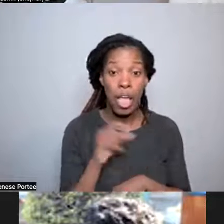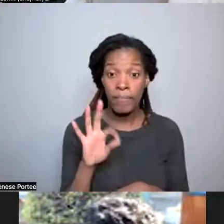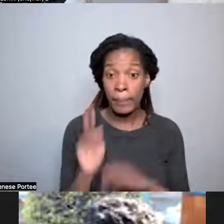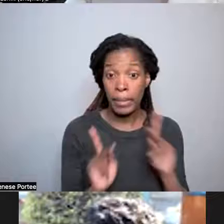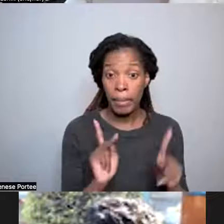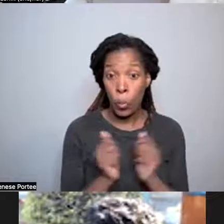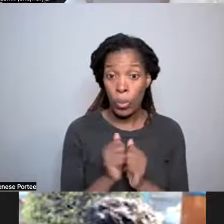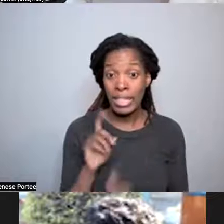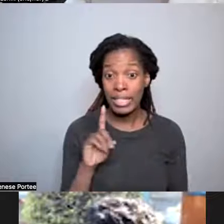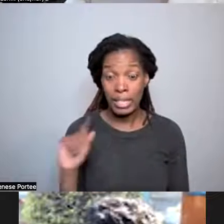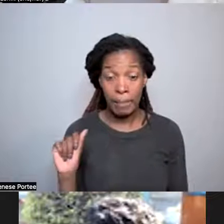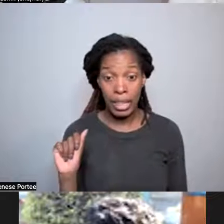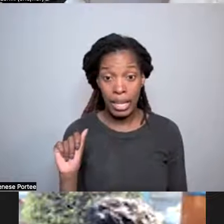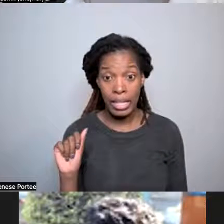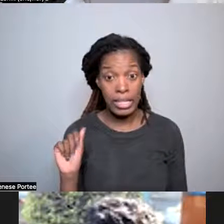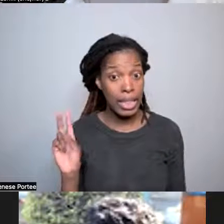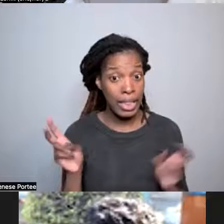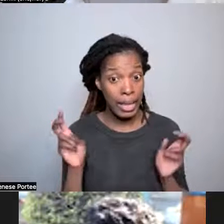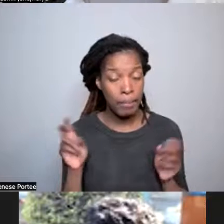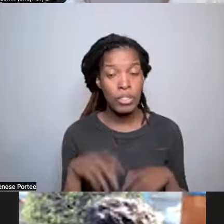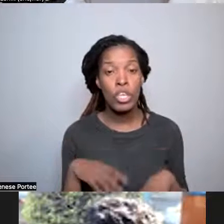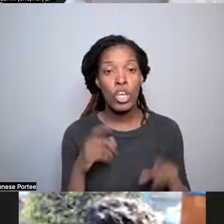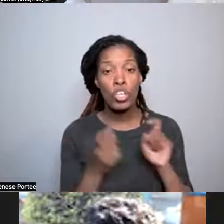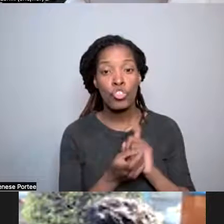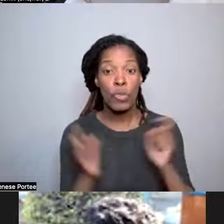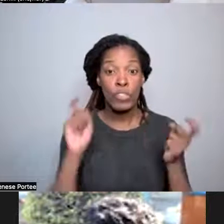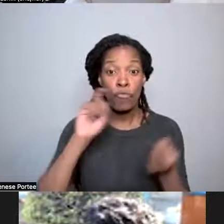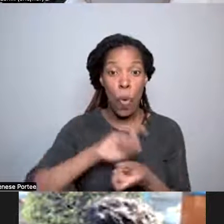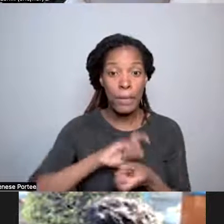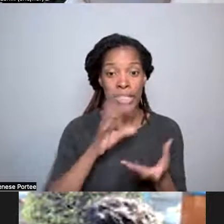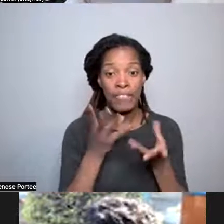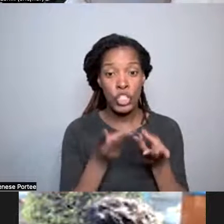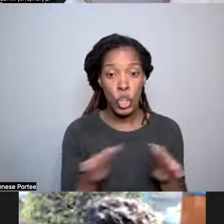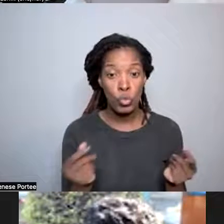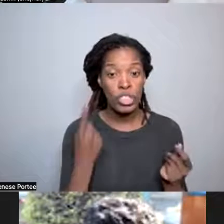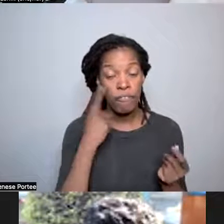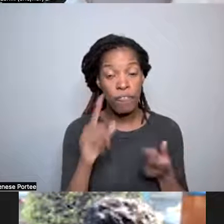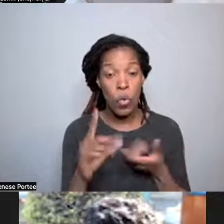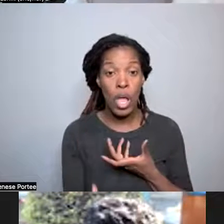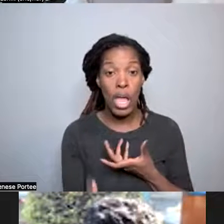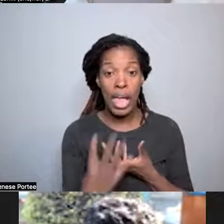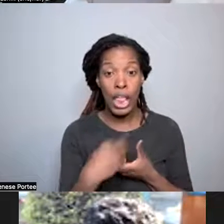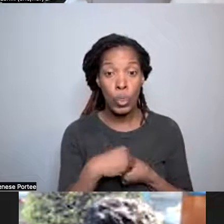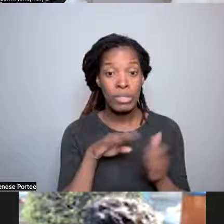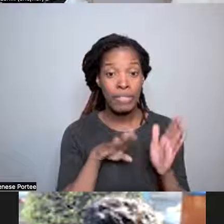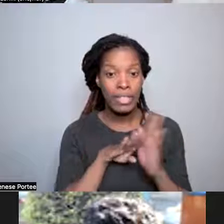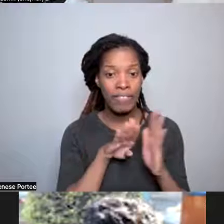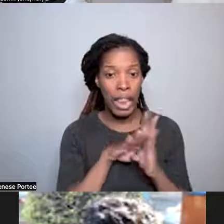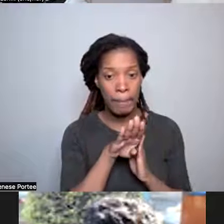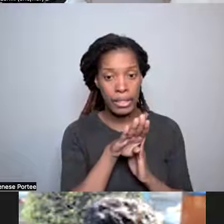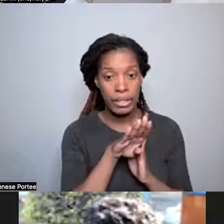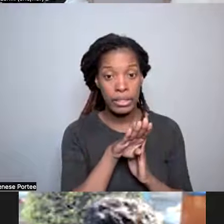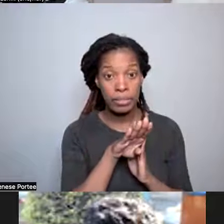Disabilities is transformative solutions for inclusive development. The role